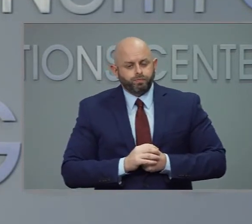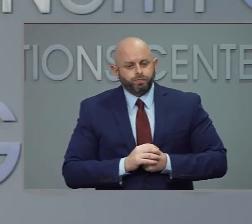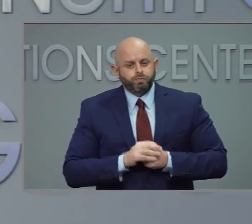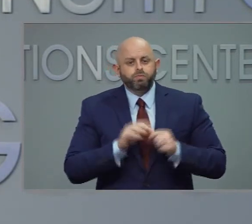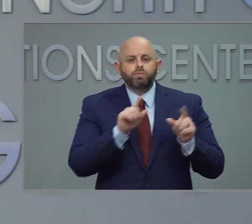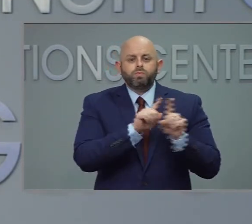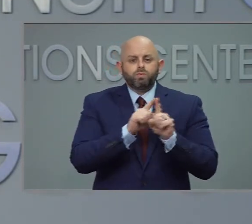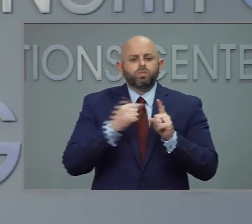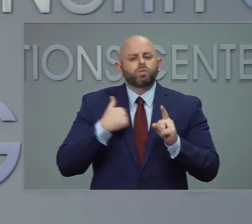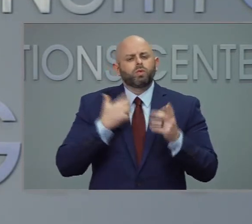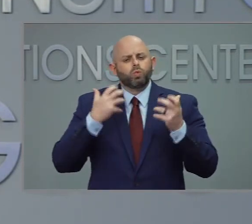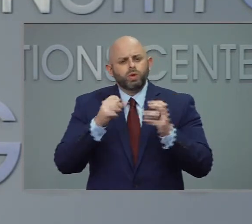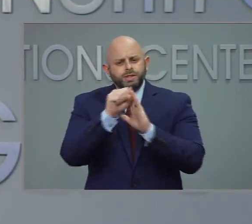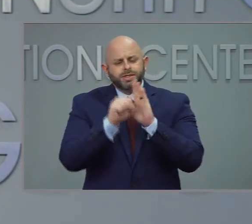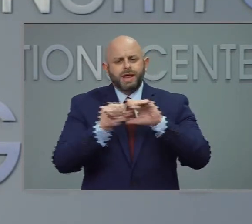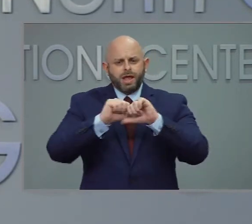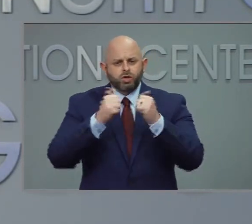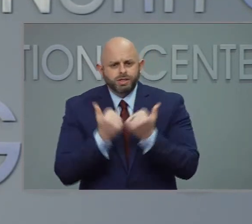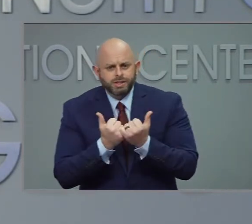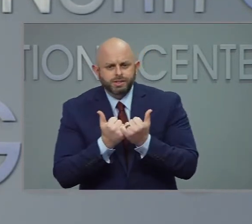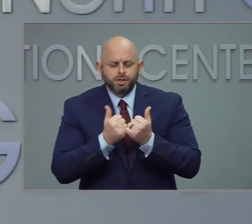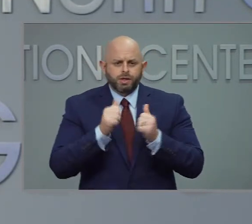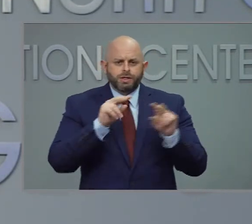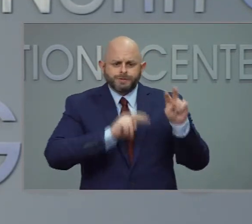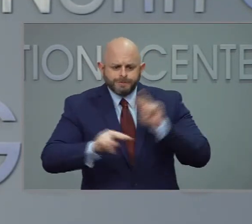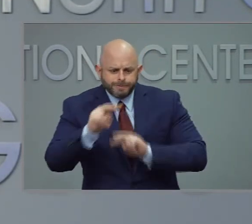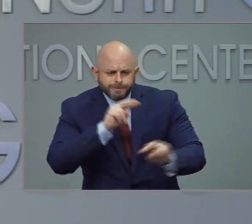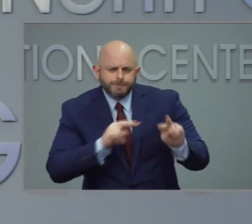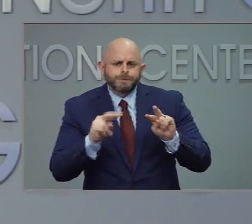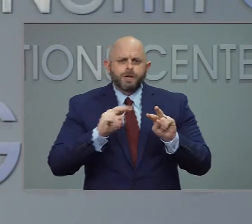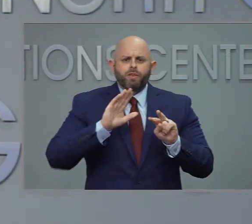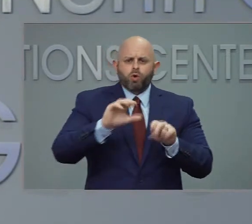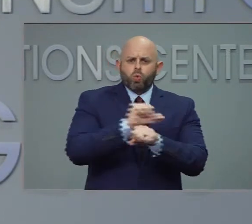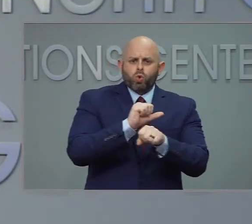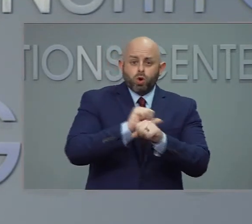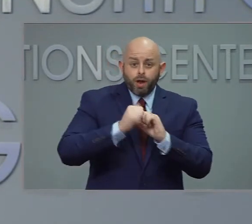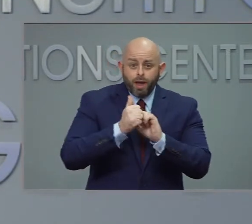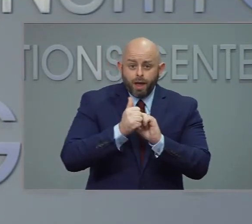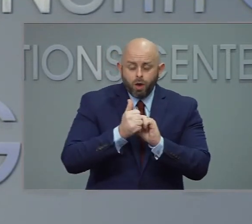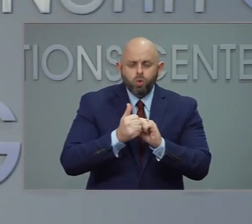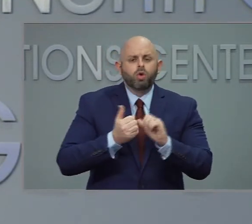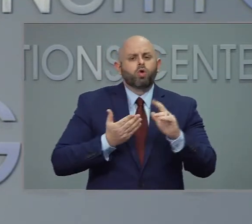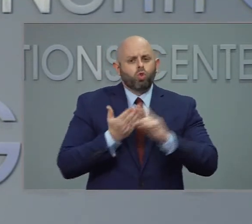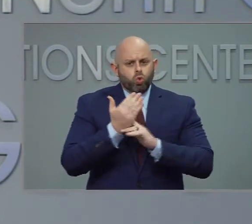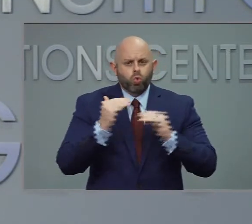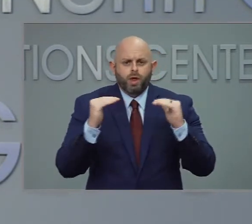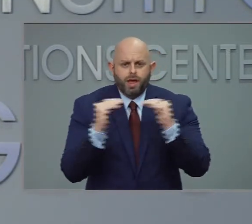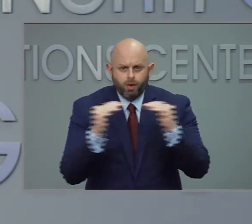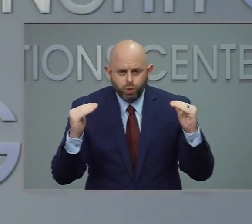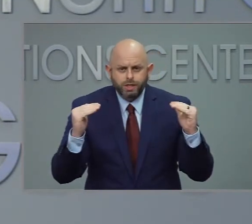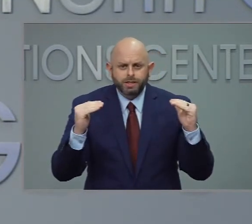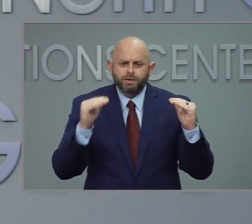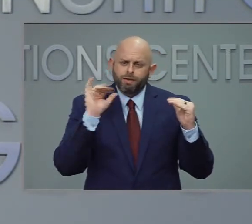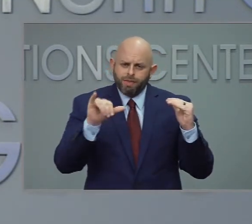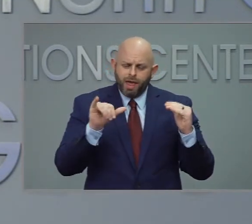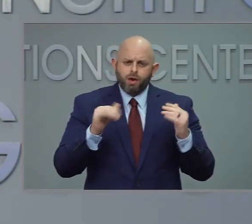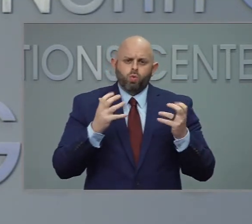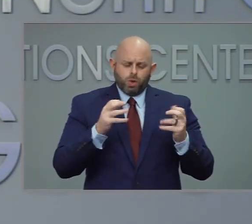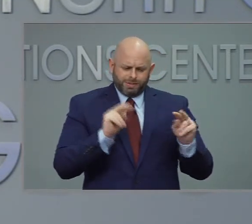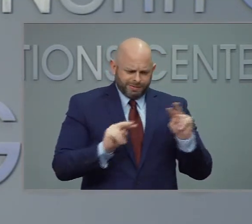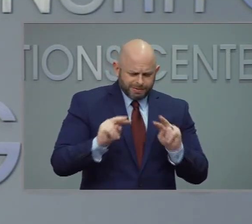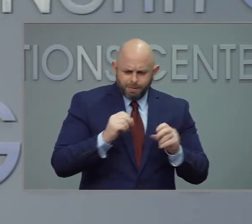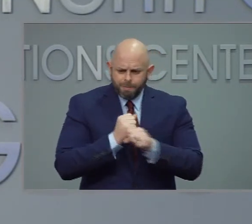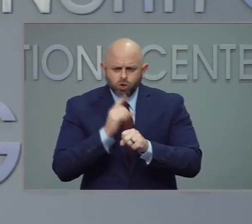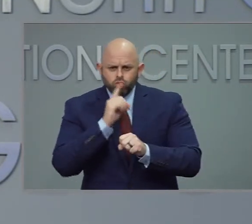agencies to do more to view their work through a justice and equity lens. This means increasing the participation